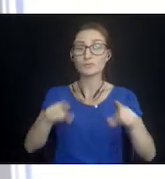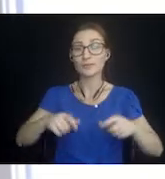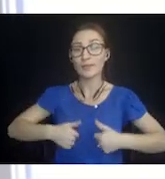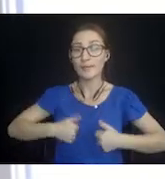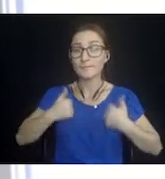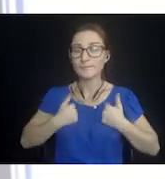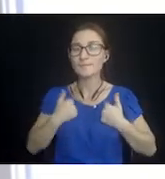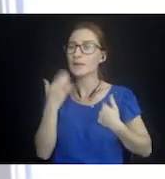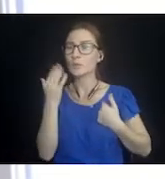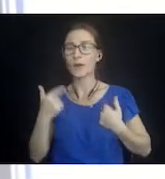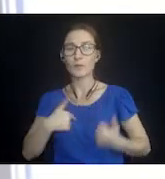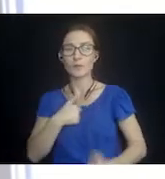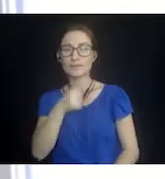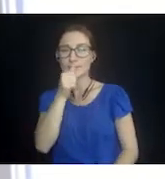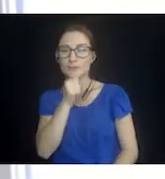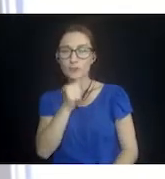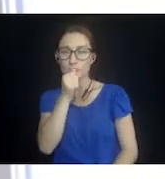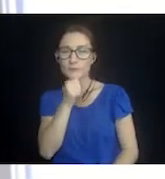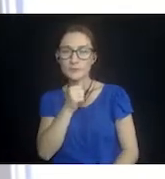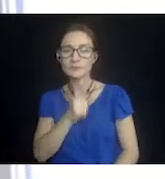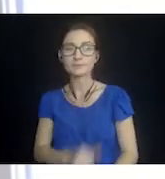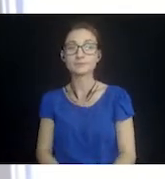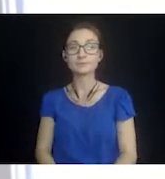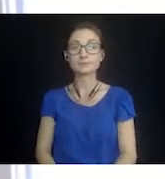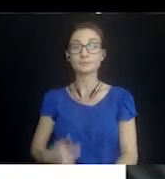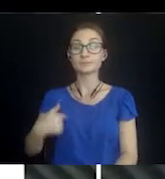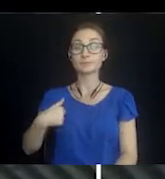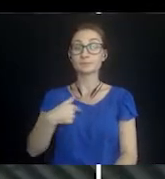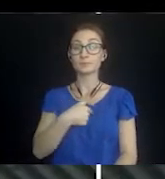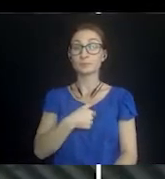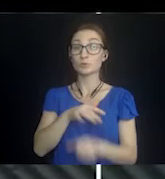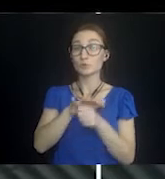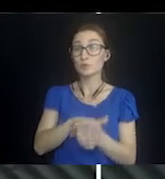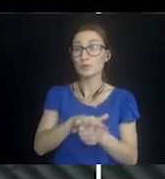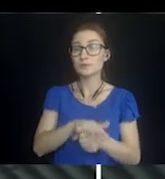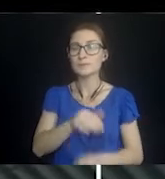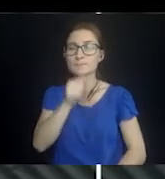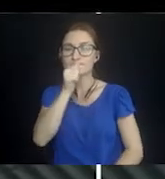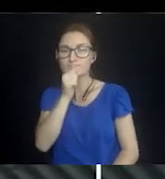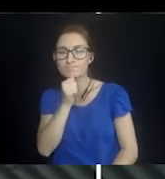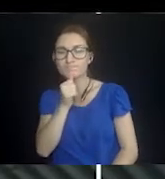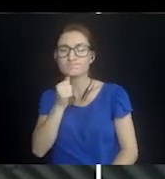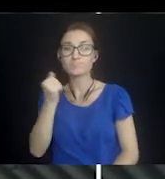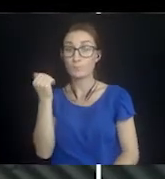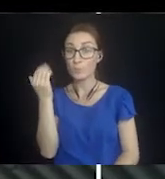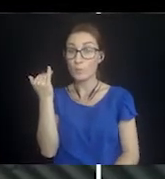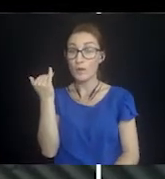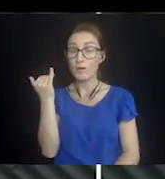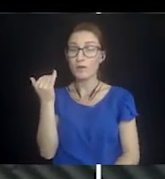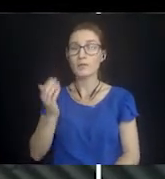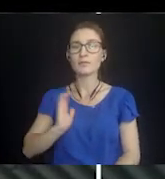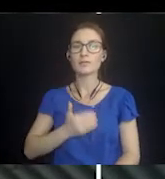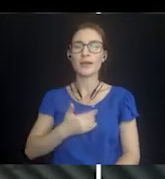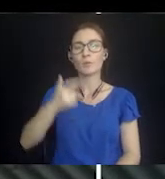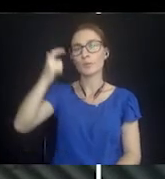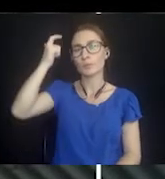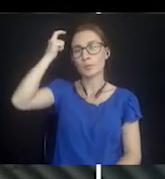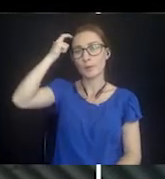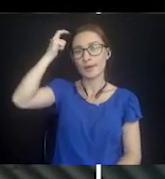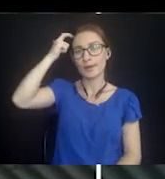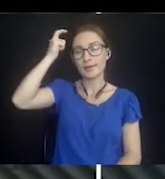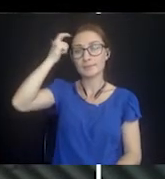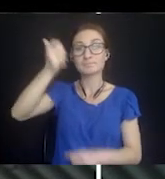reason why we stress in life and why we suffer. We stress and suffer in